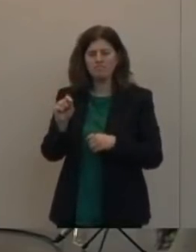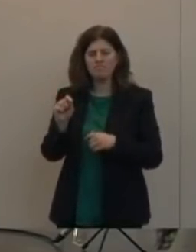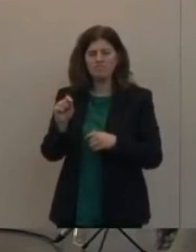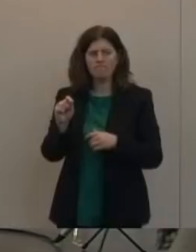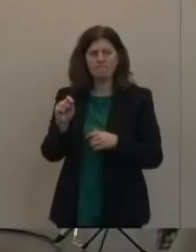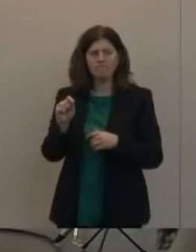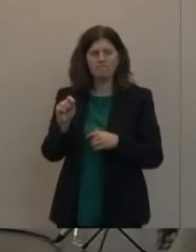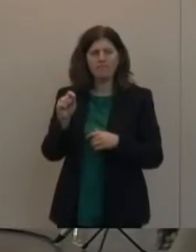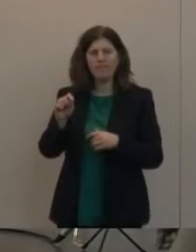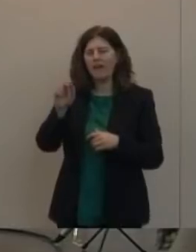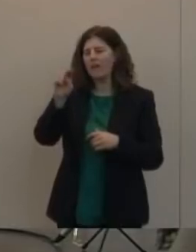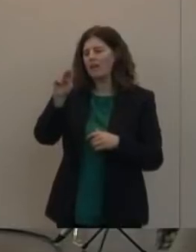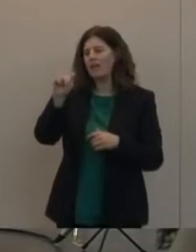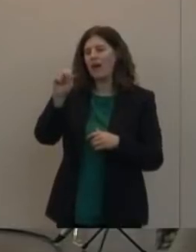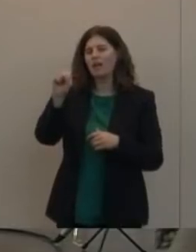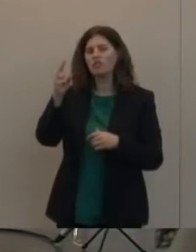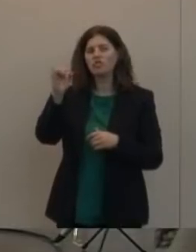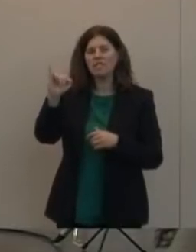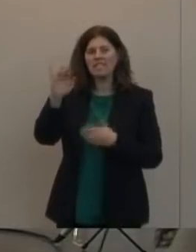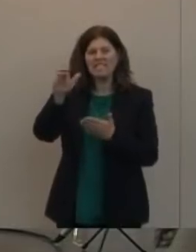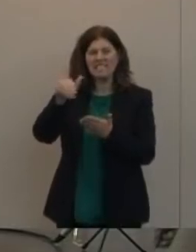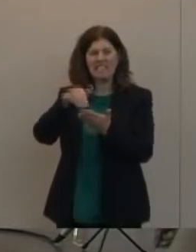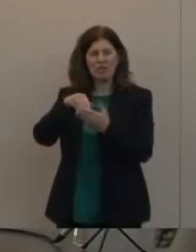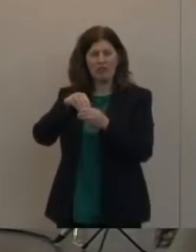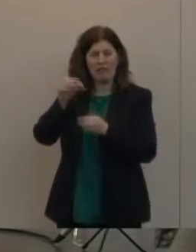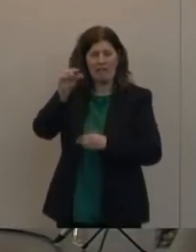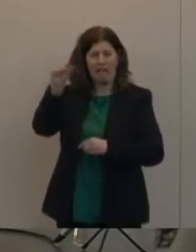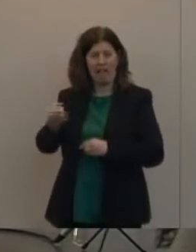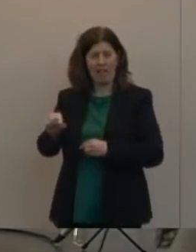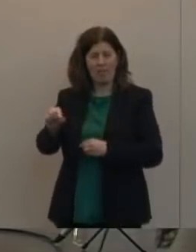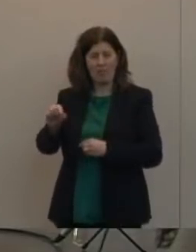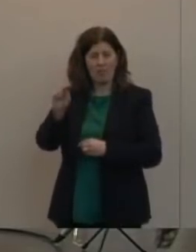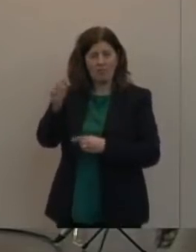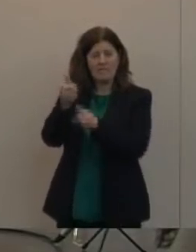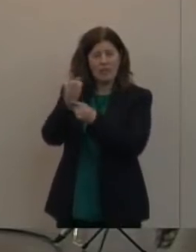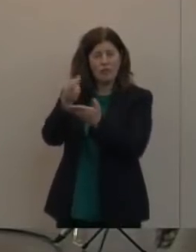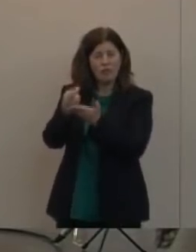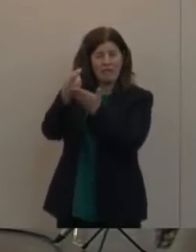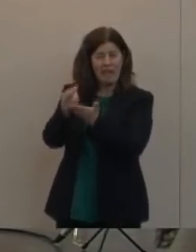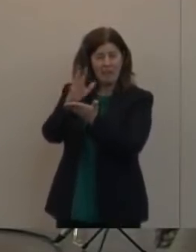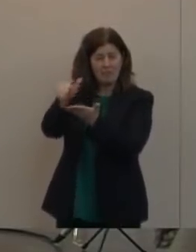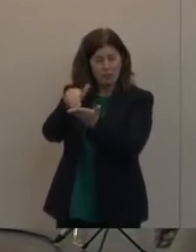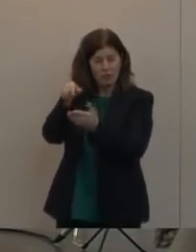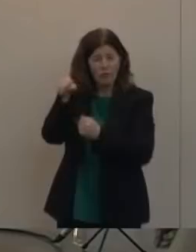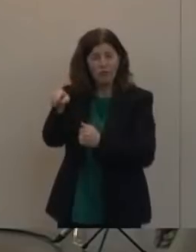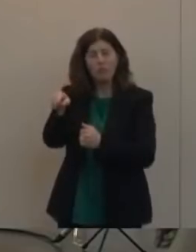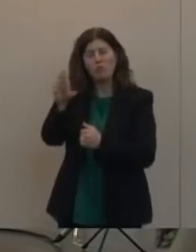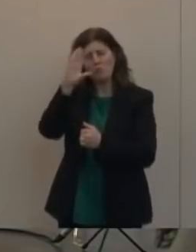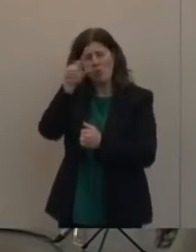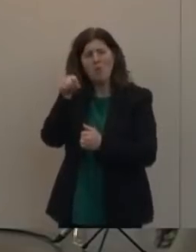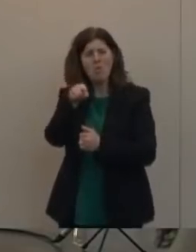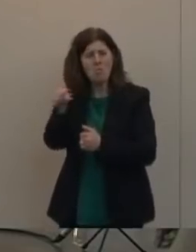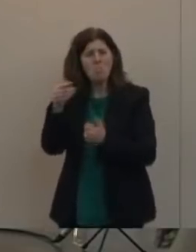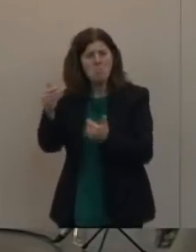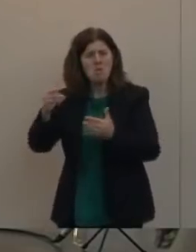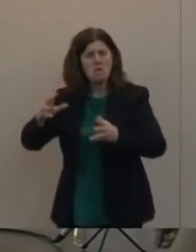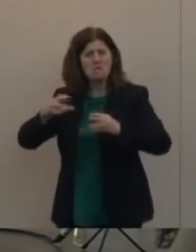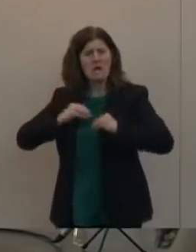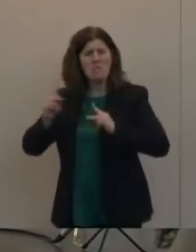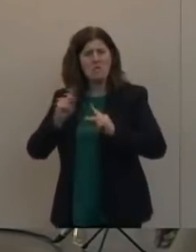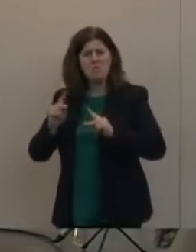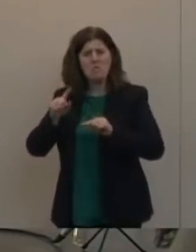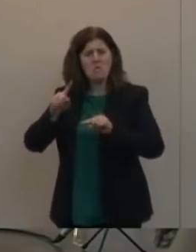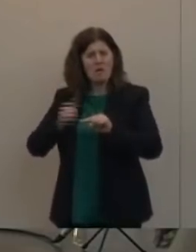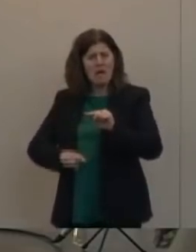Joji Center in Gallup, New Mexico. It's a rehab center, but they take people that are